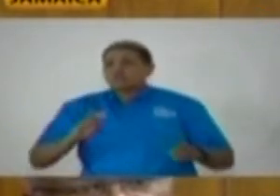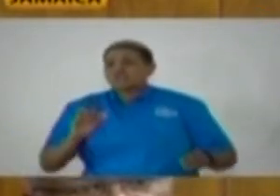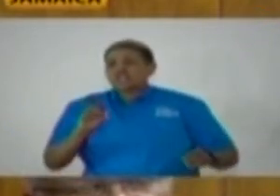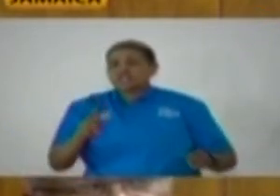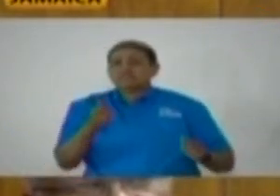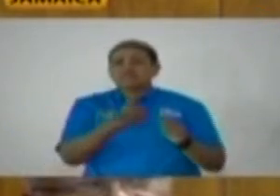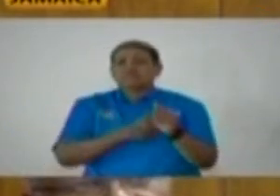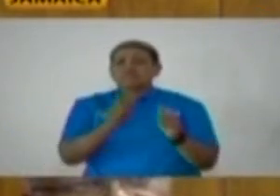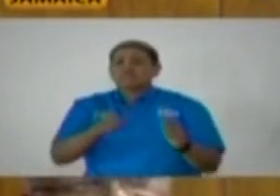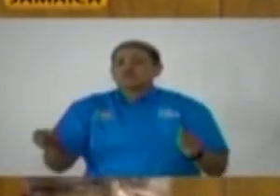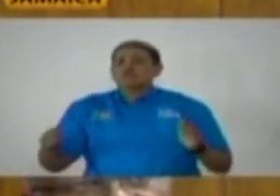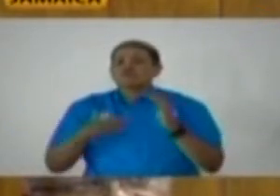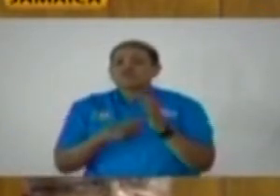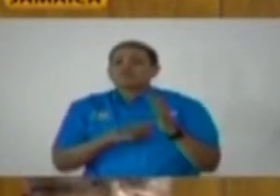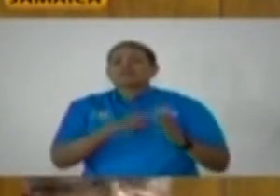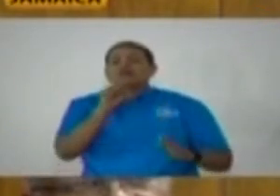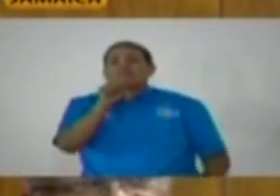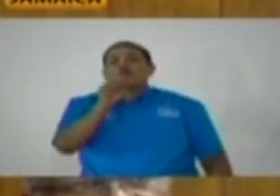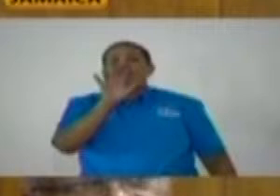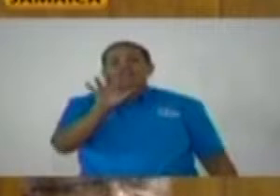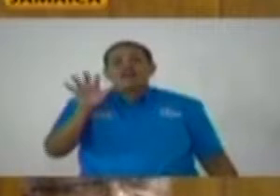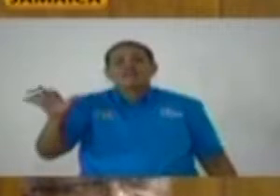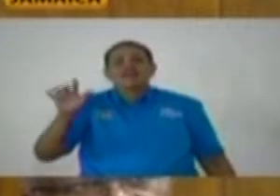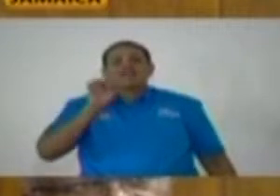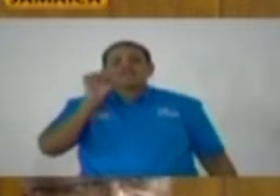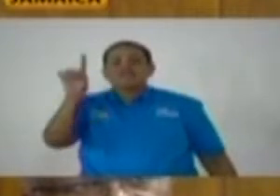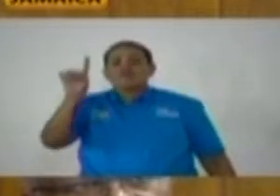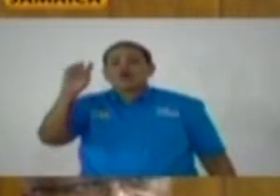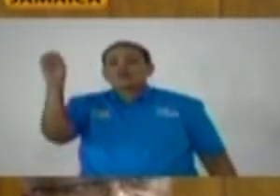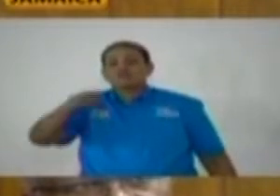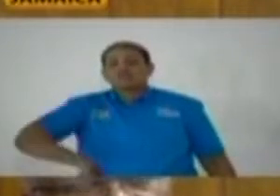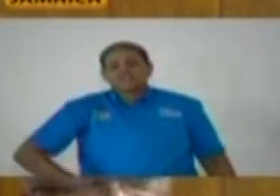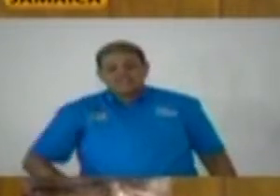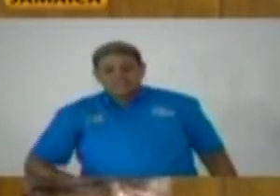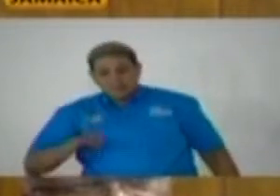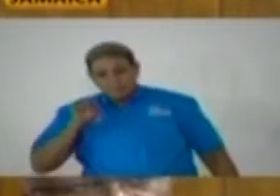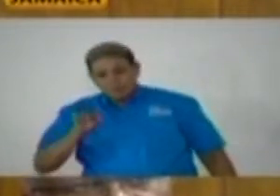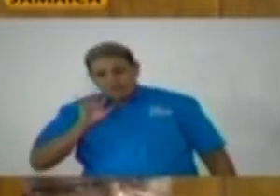represents 0.55 of 1% of GDP.